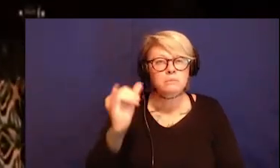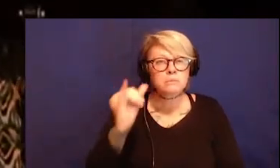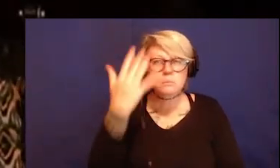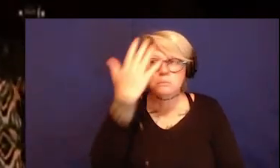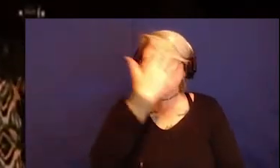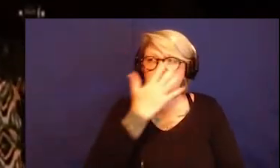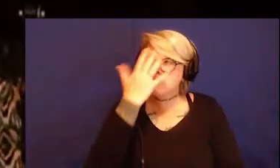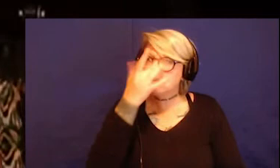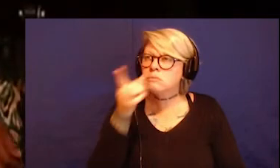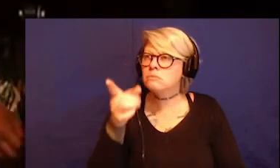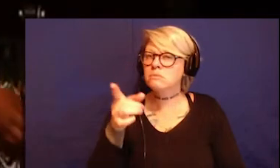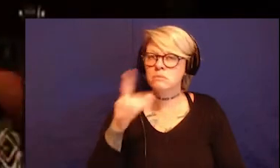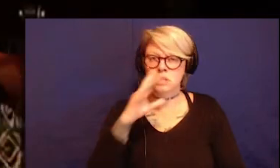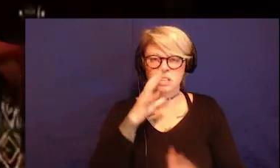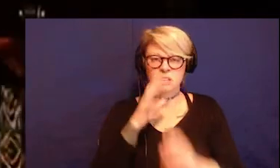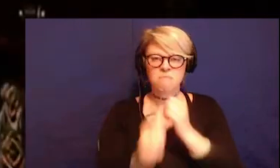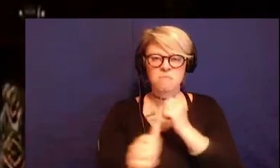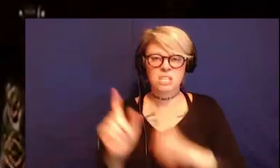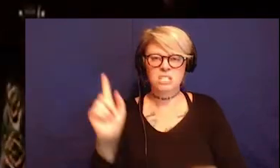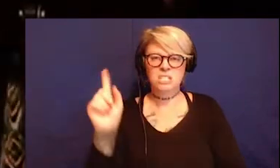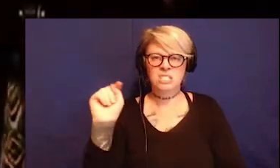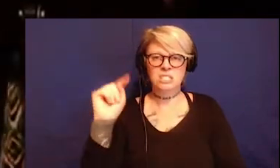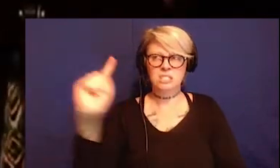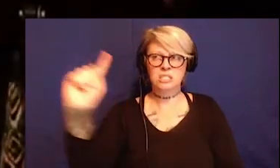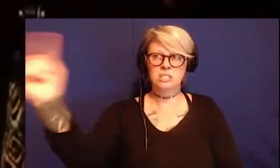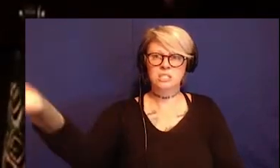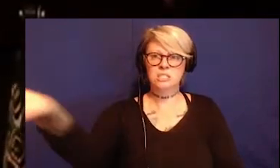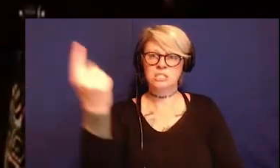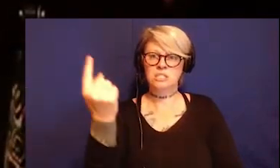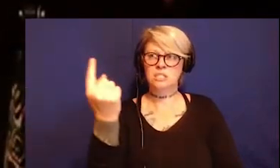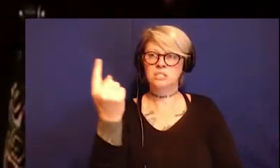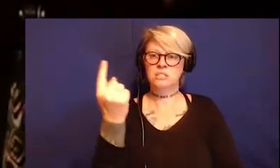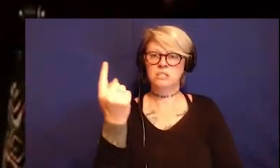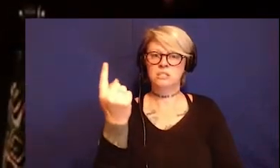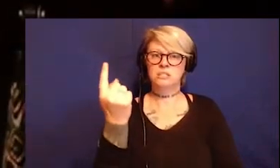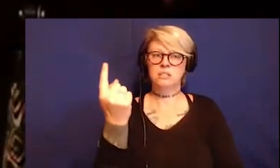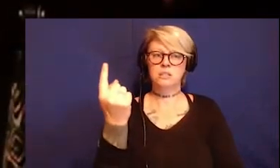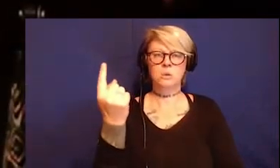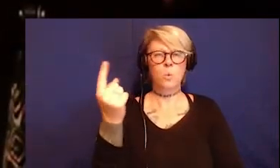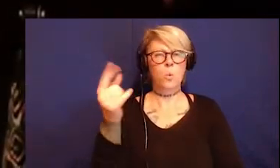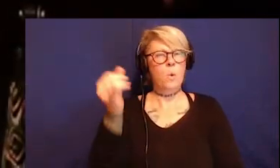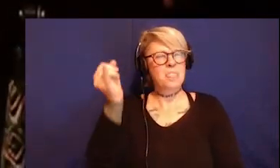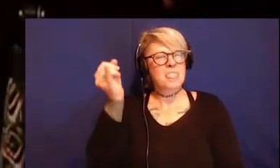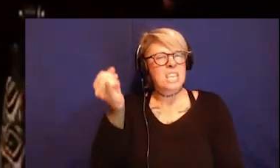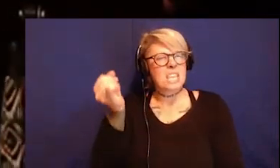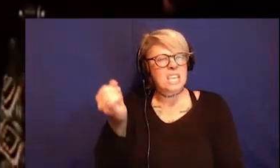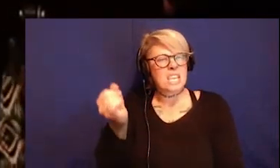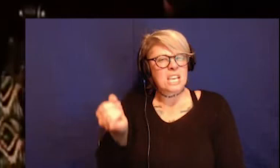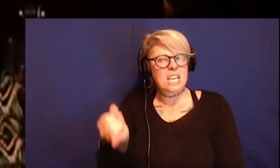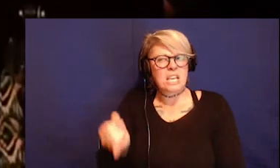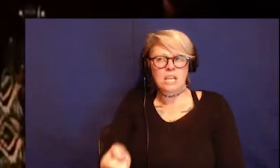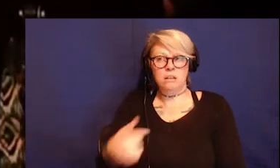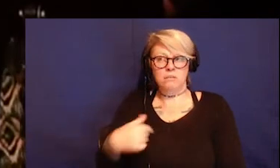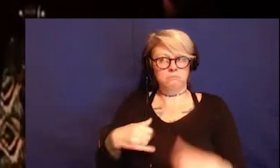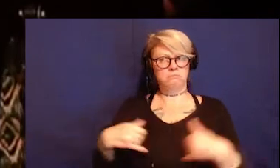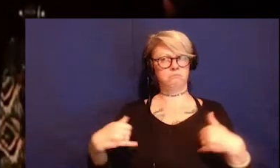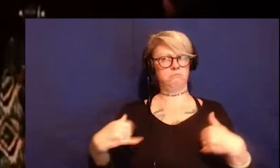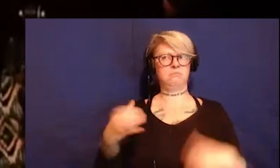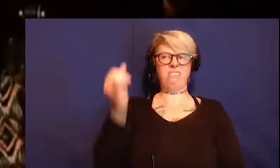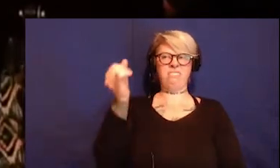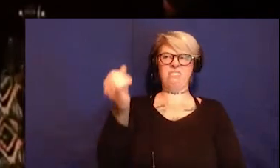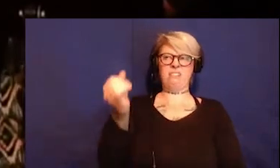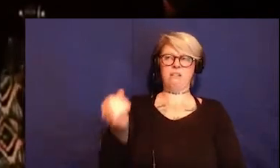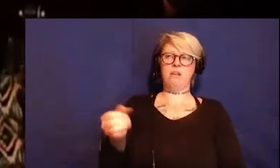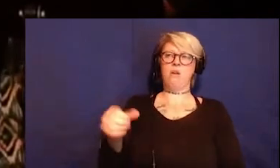Mean T, comes out of the curtains. She's a much skinnier version of Talia and dressed in a very